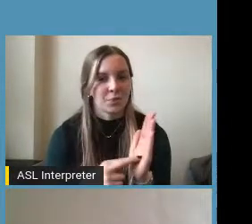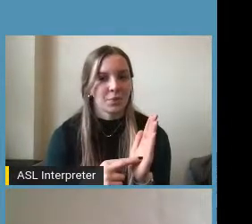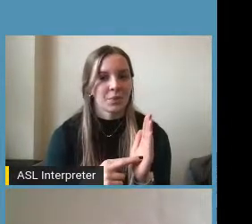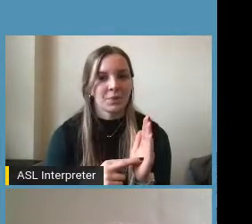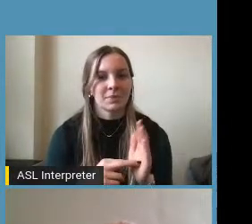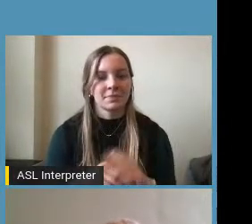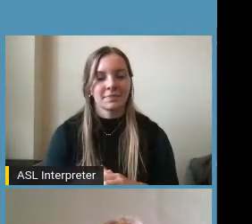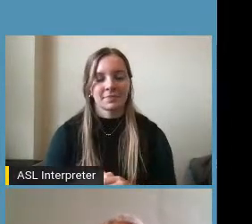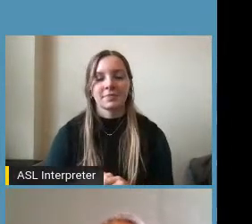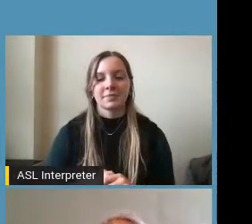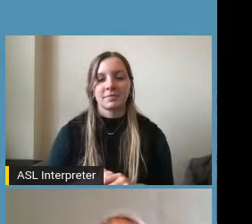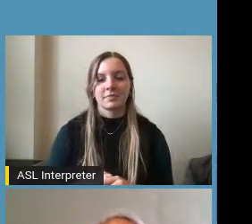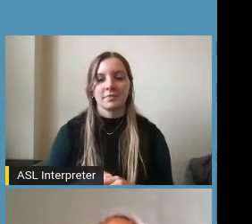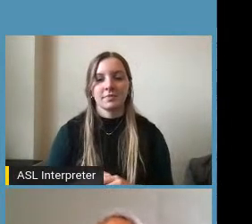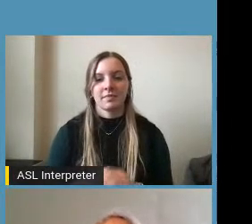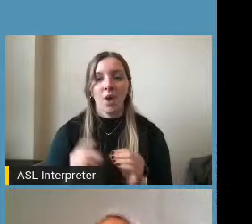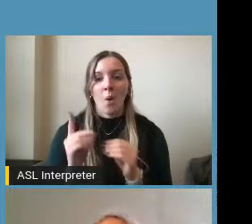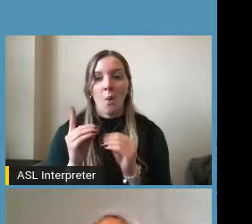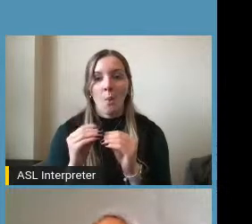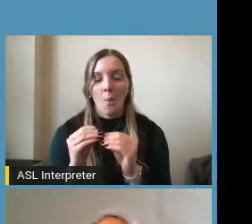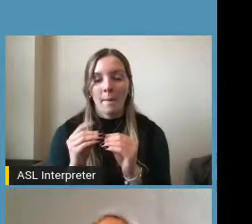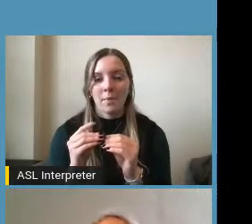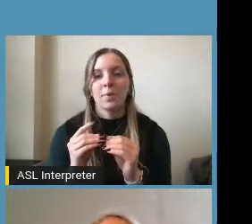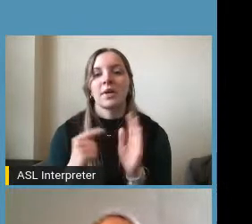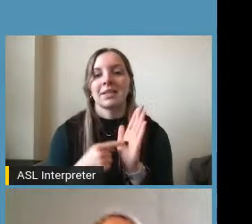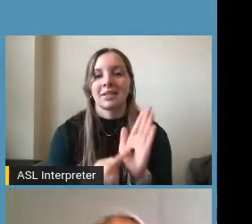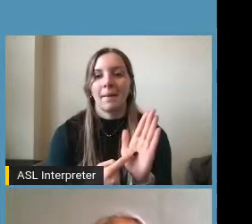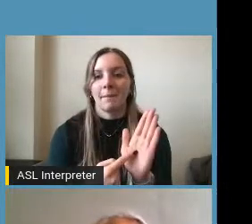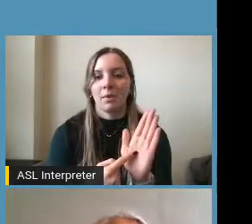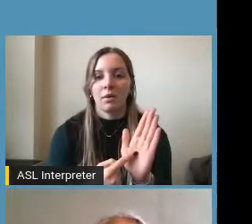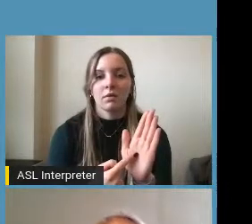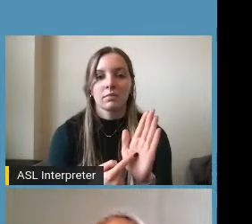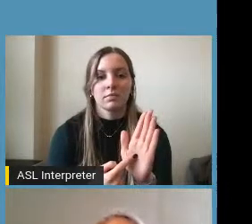example of 3D, and in this case,